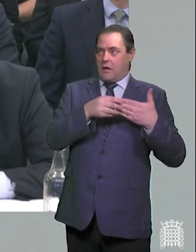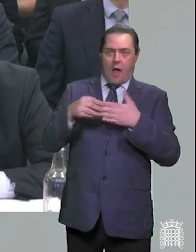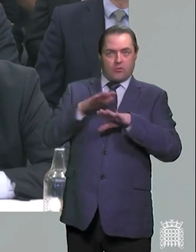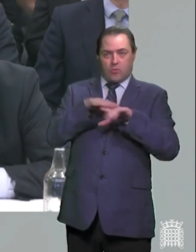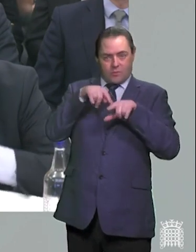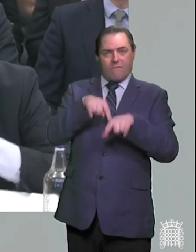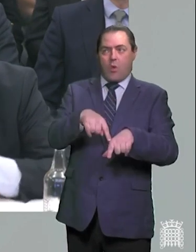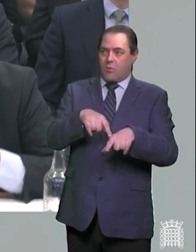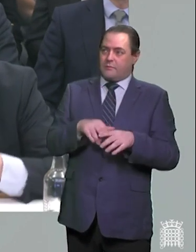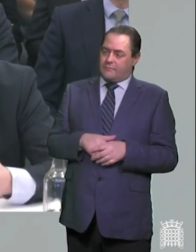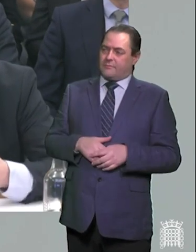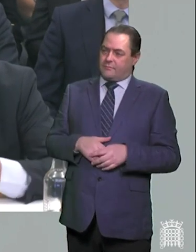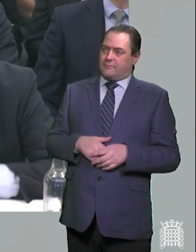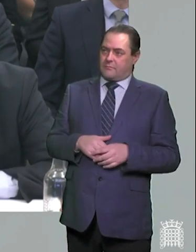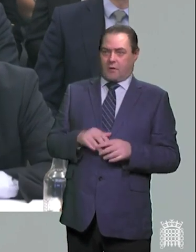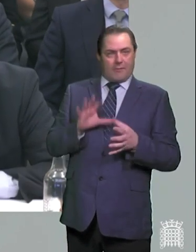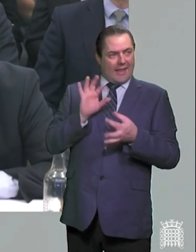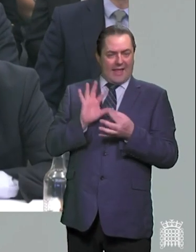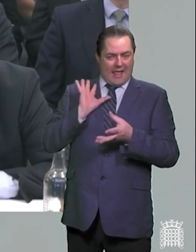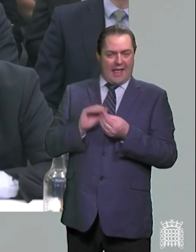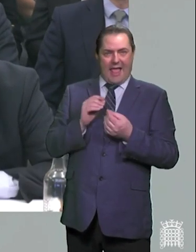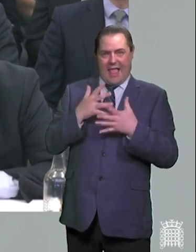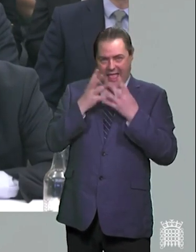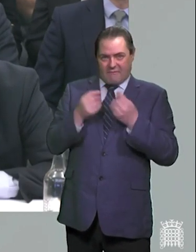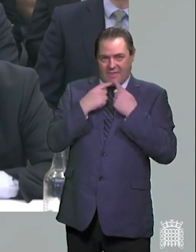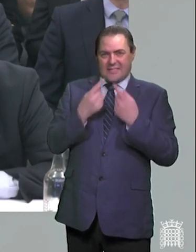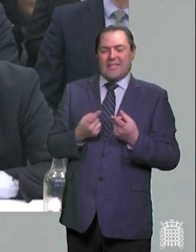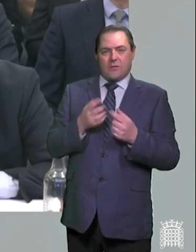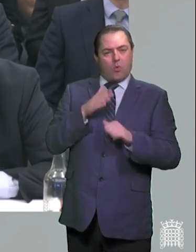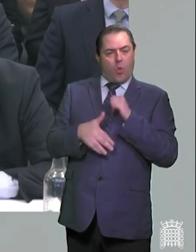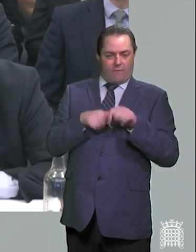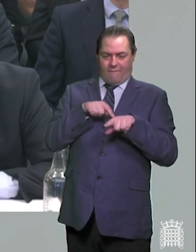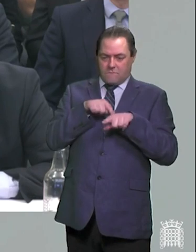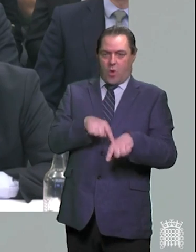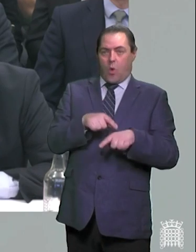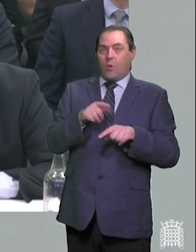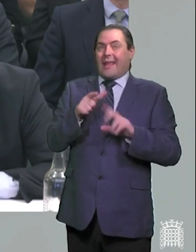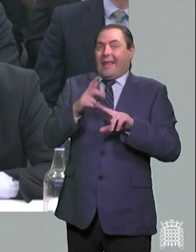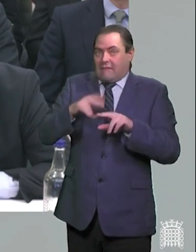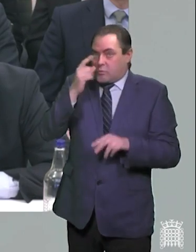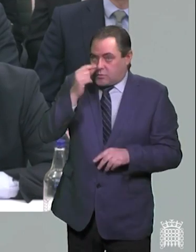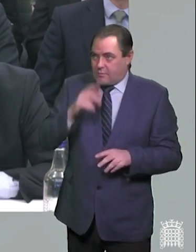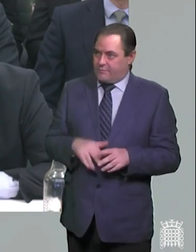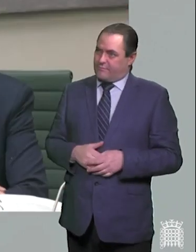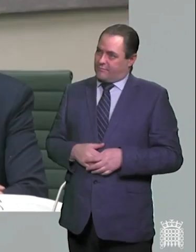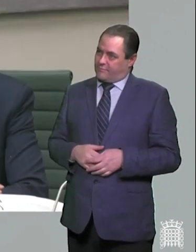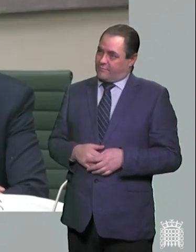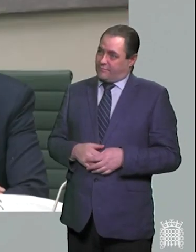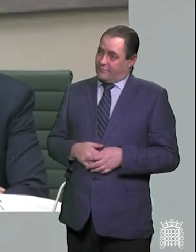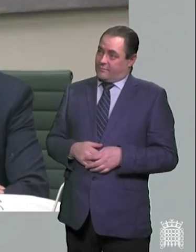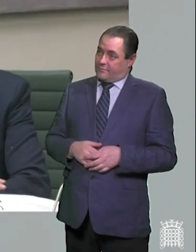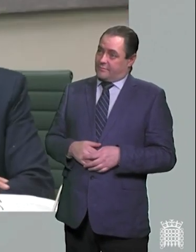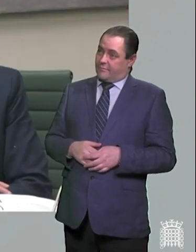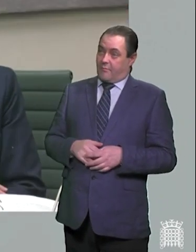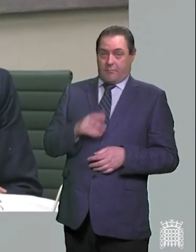being followed, but given all that I've said earlier about observing social distancing where possible. Well, you